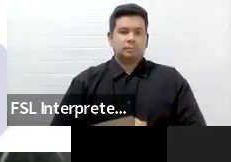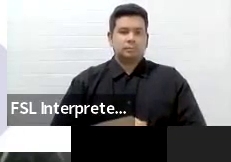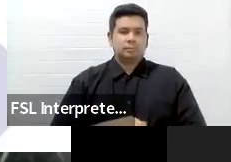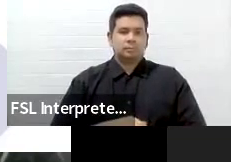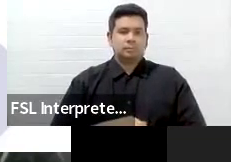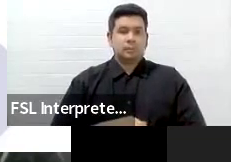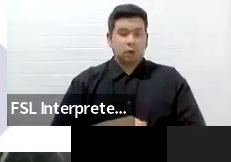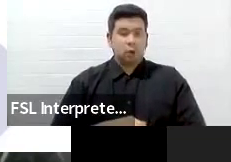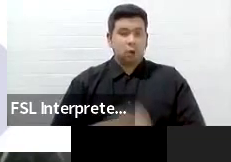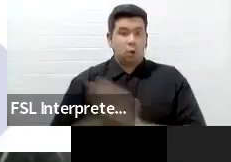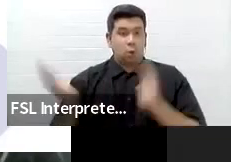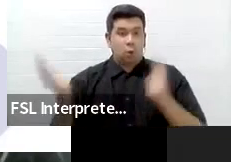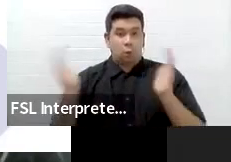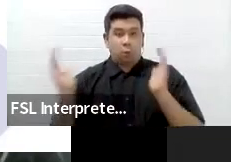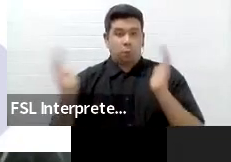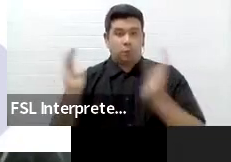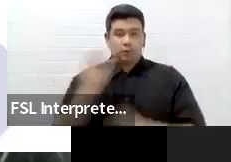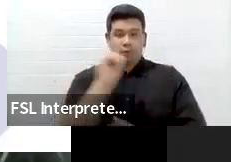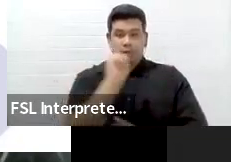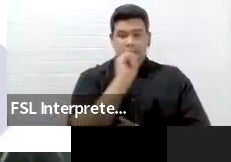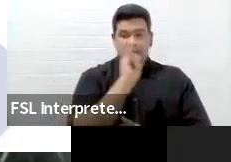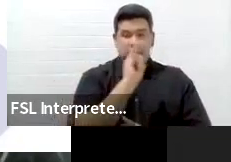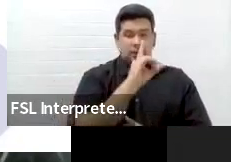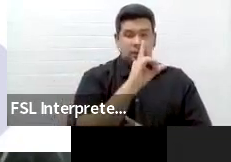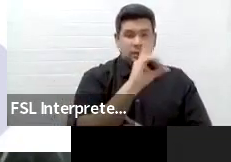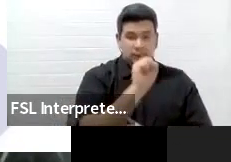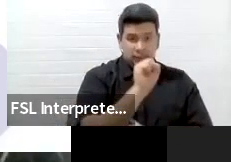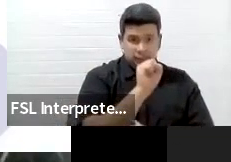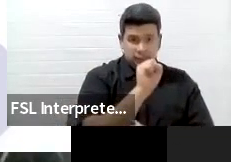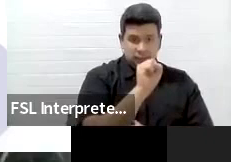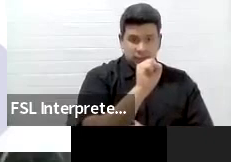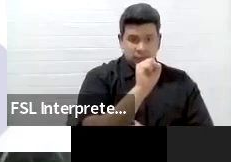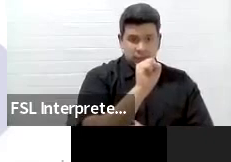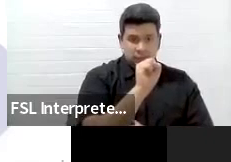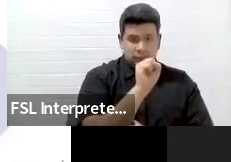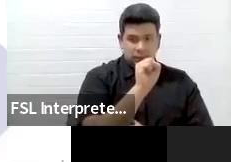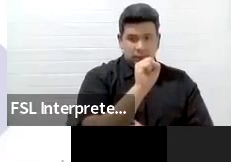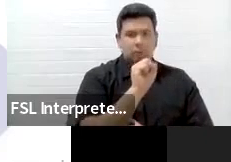its 24 years since the outbreak of the AIDS pandemic.